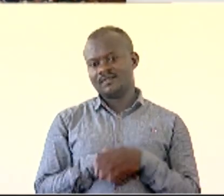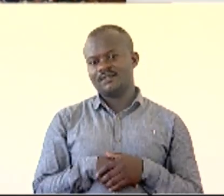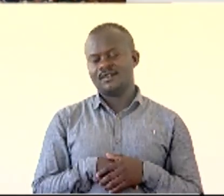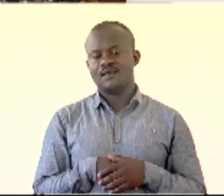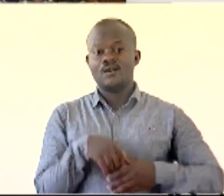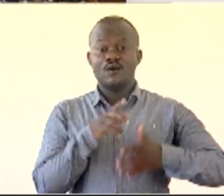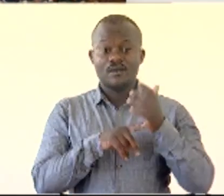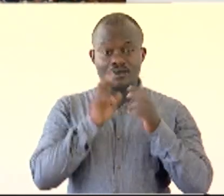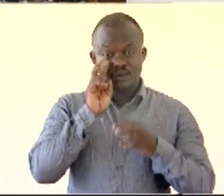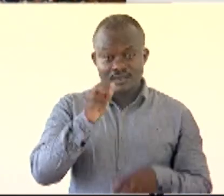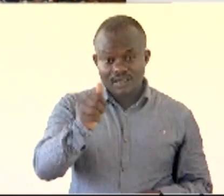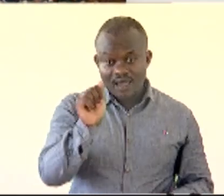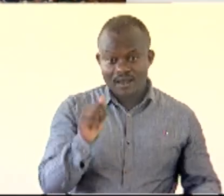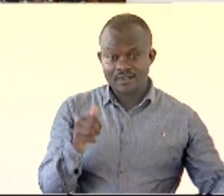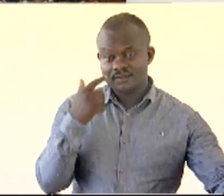do you see there?